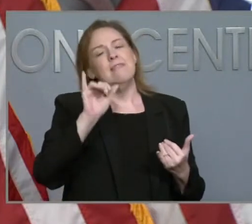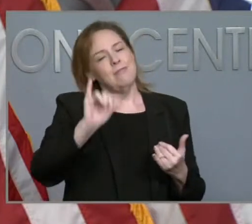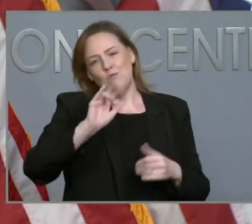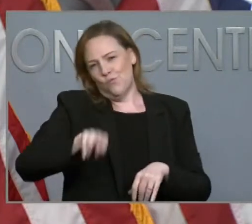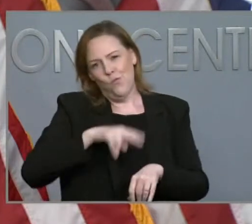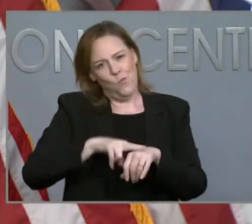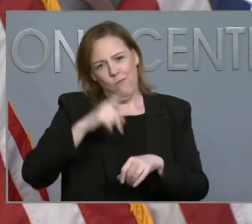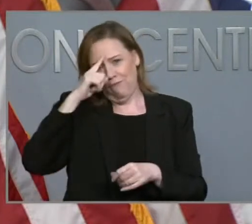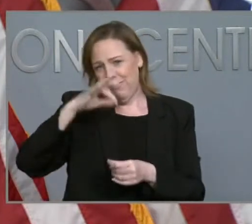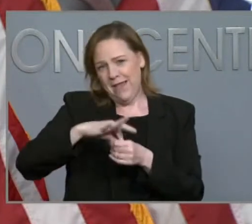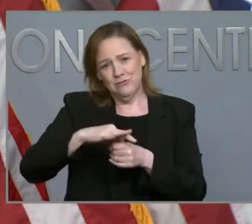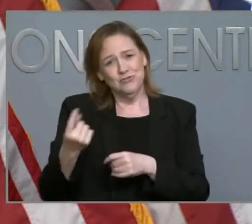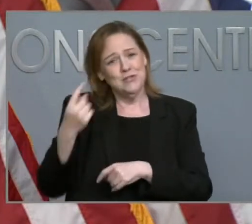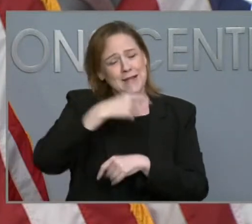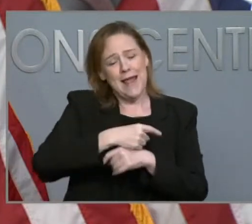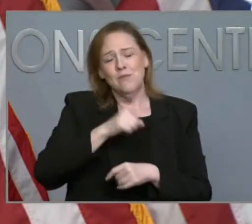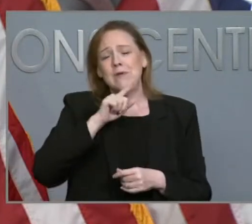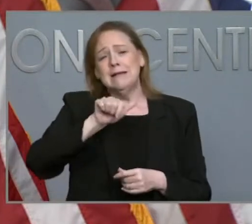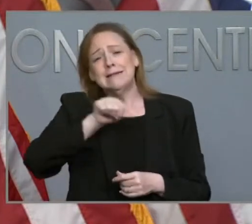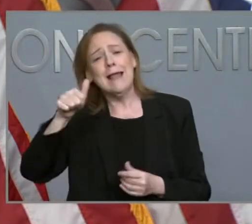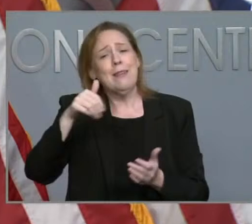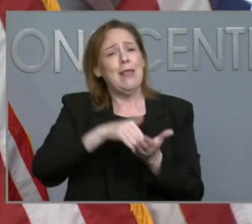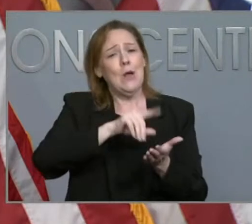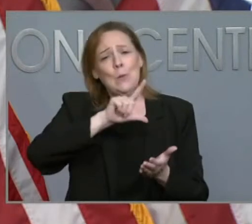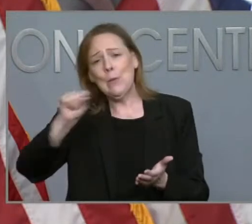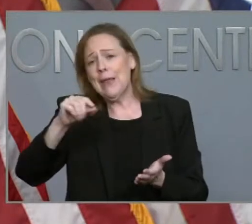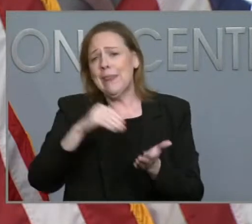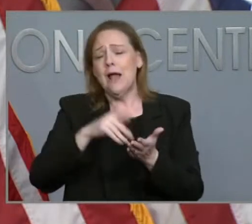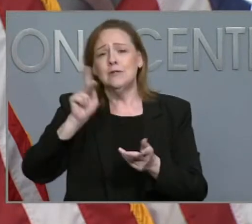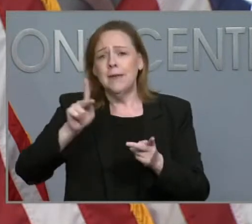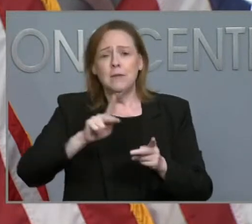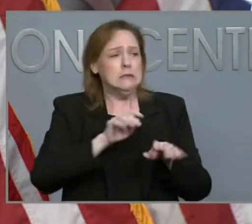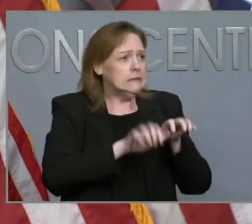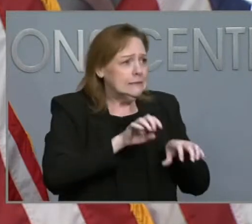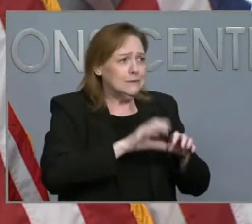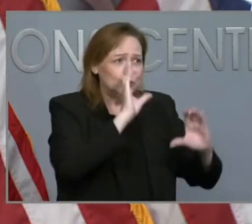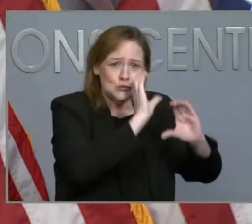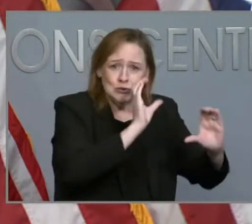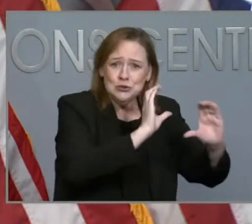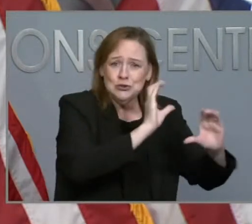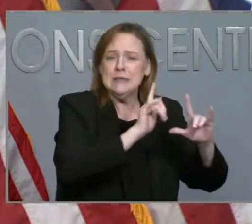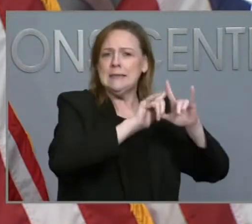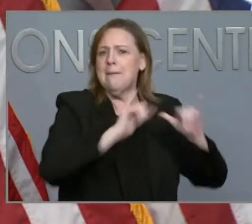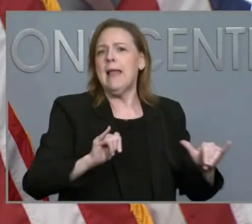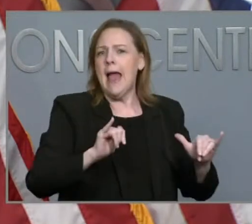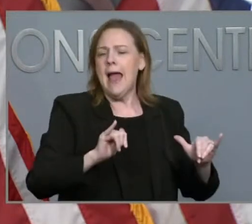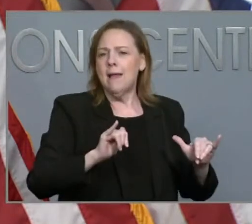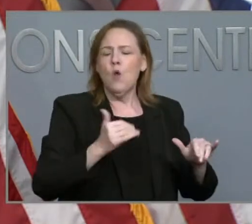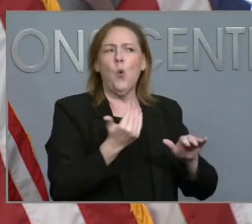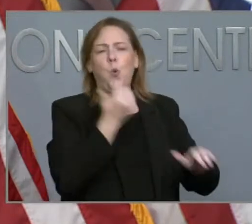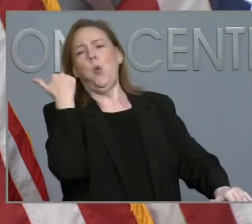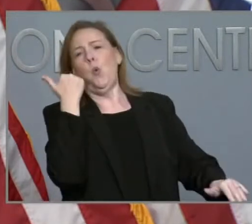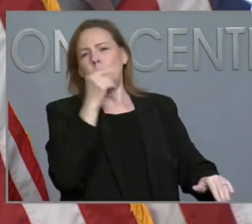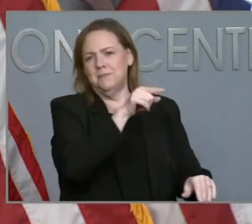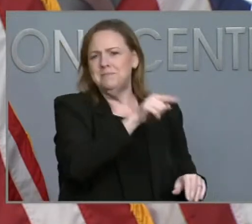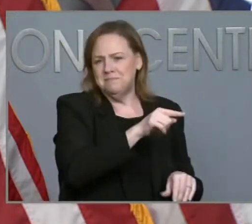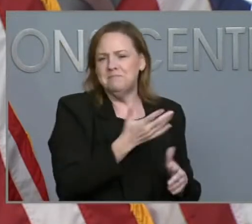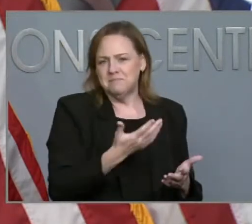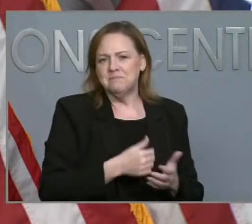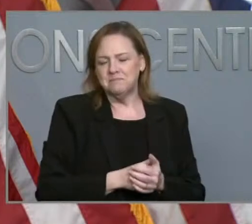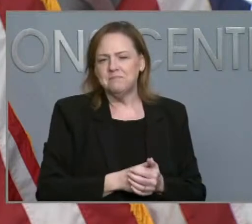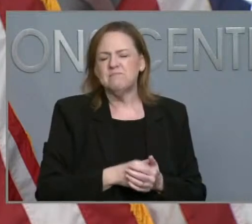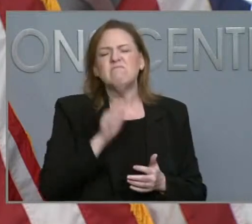election days when tens of thousands of people are accessing the search tool at the same time. We ask voters